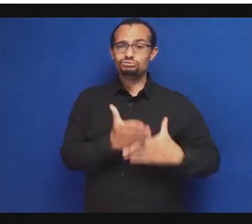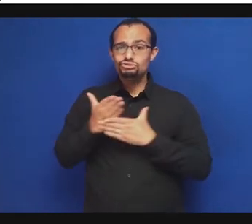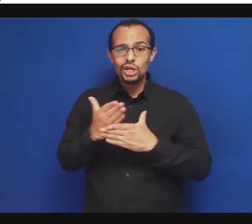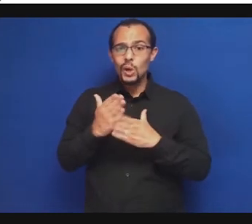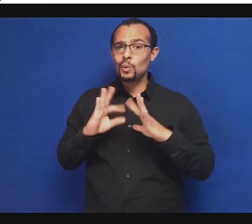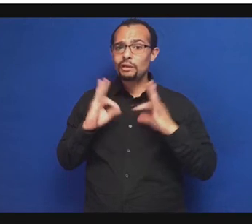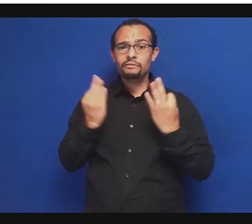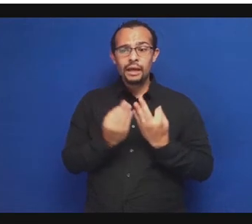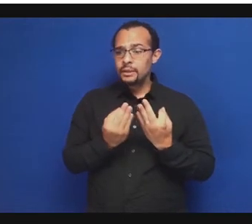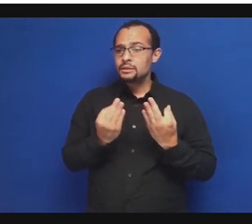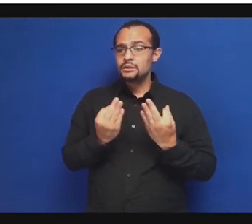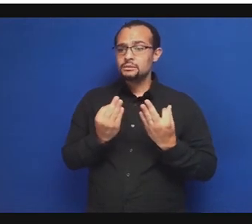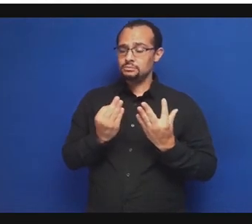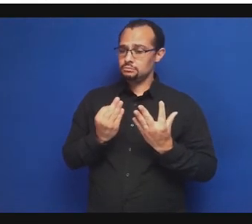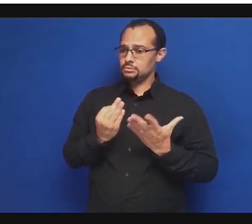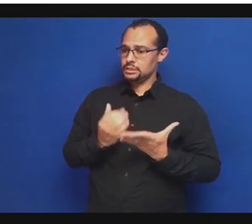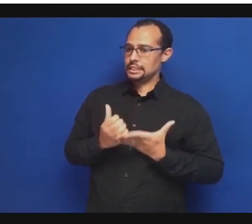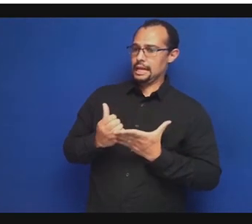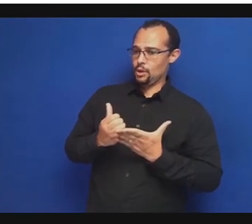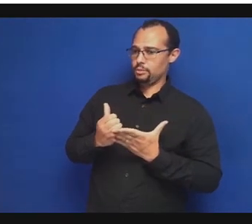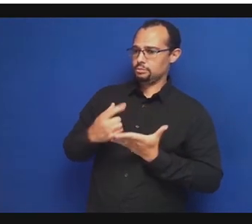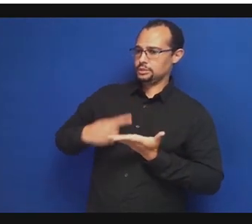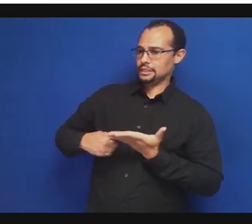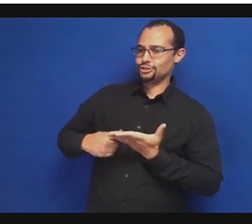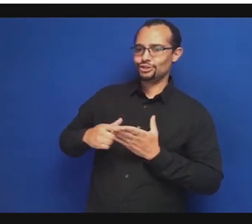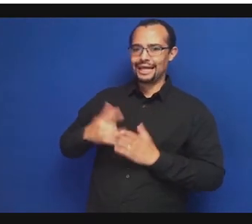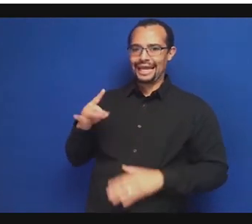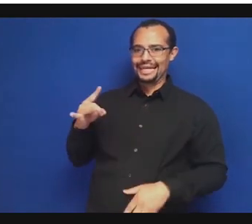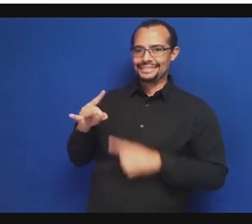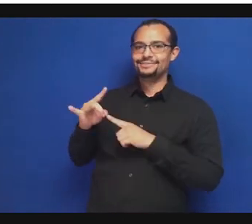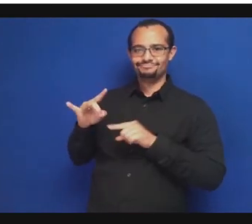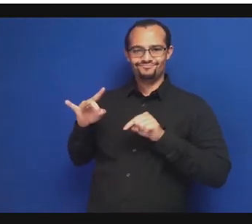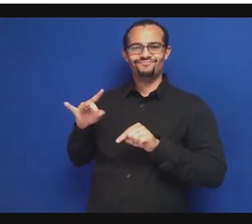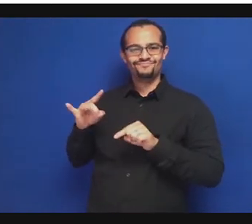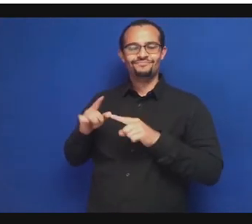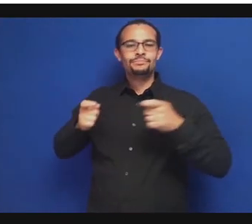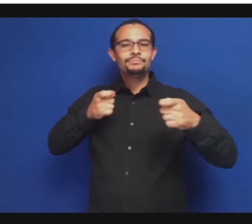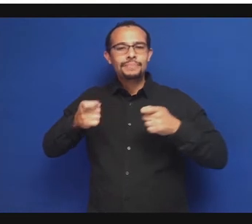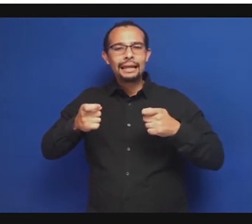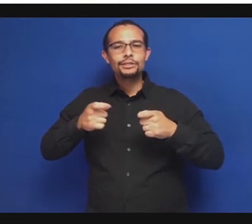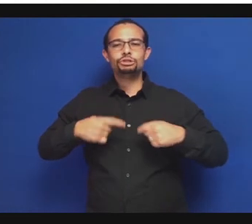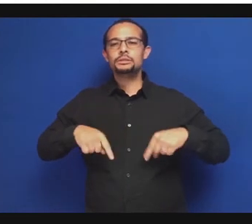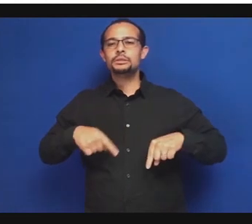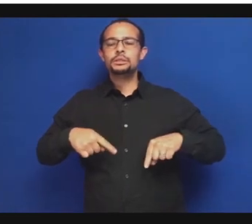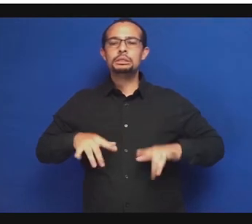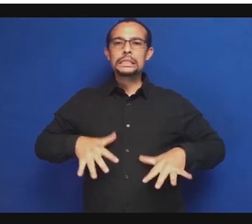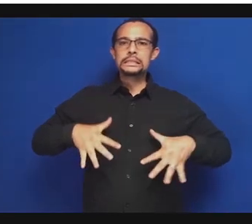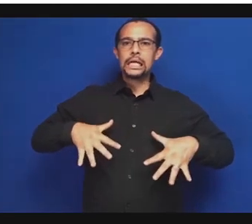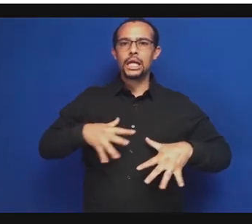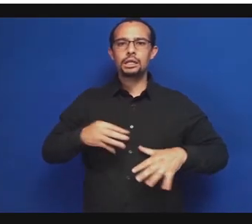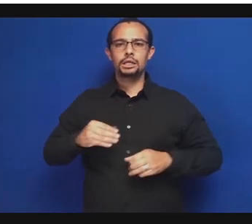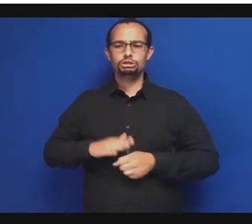a PBS special that was done, why your mental health may be suffering as a result of the